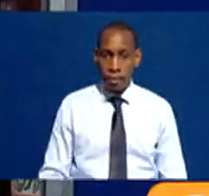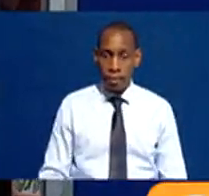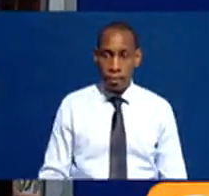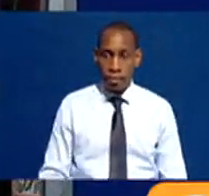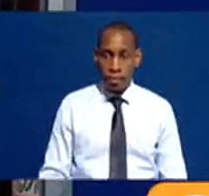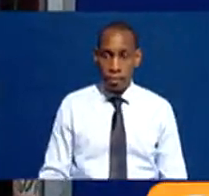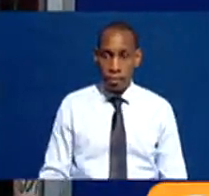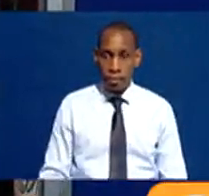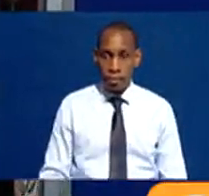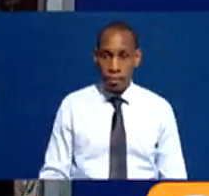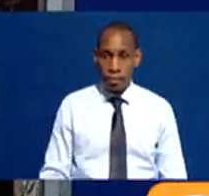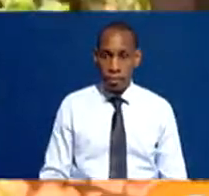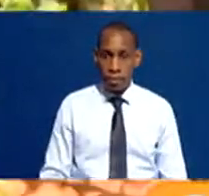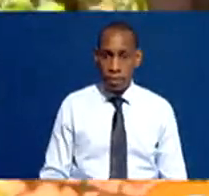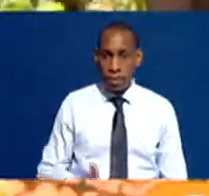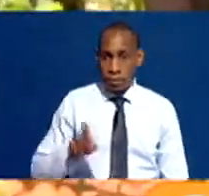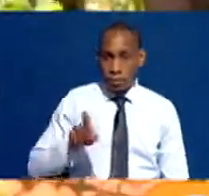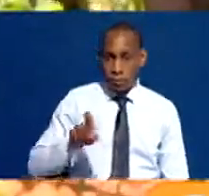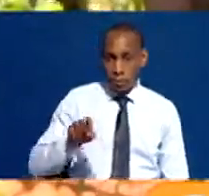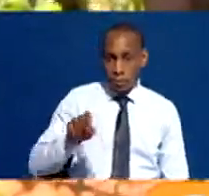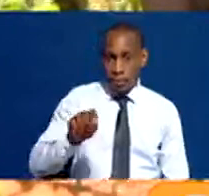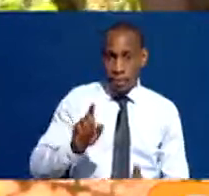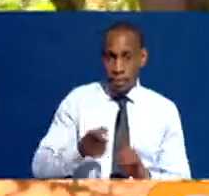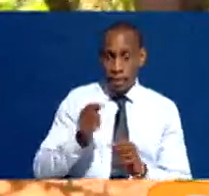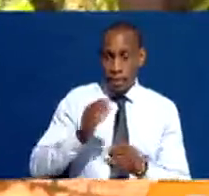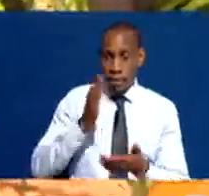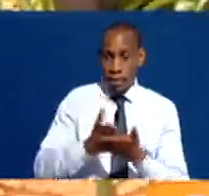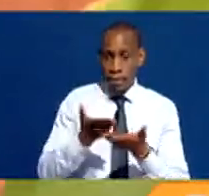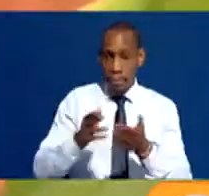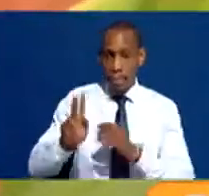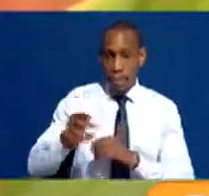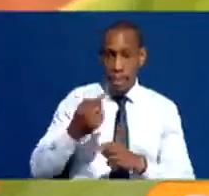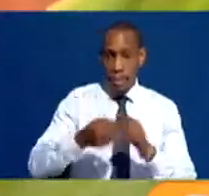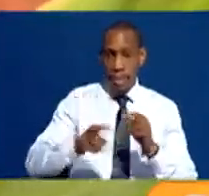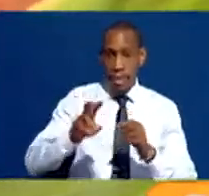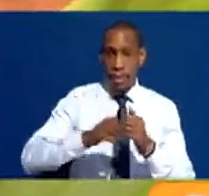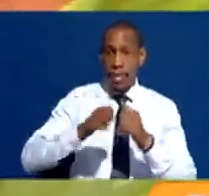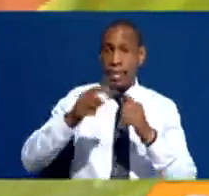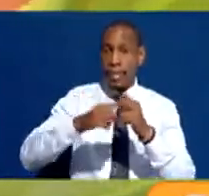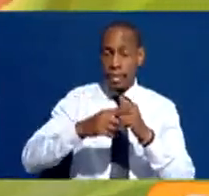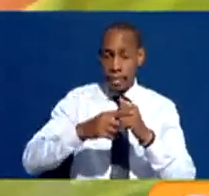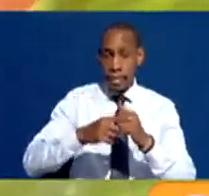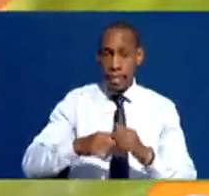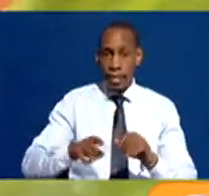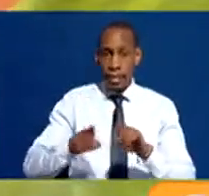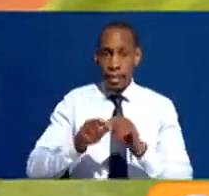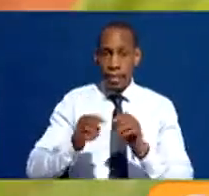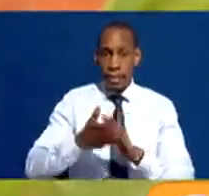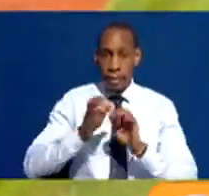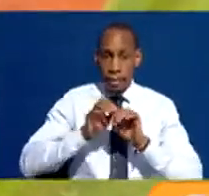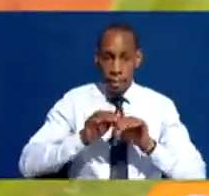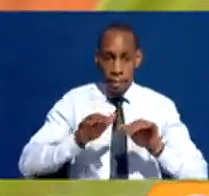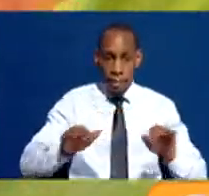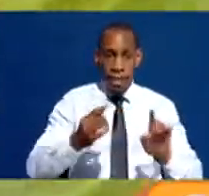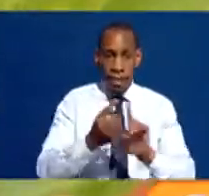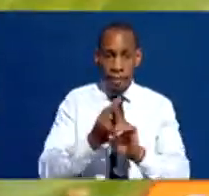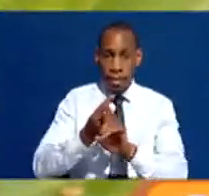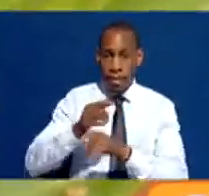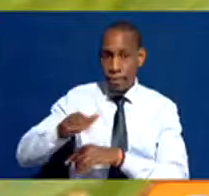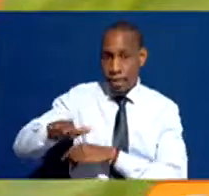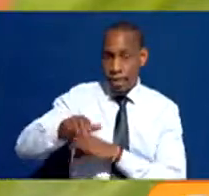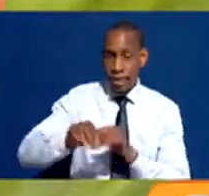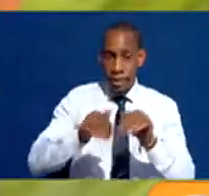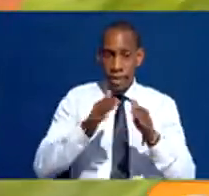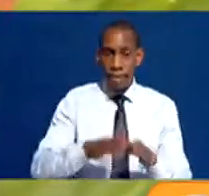you happy. The fall armyworm pest was first detected in Kenya in 2016 and quickly spread to various parts.